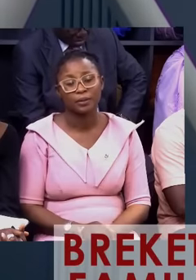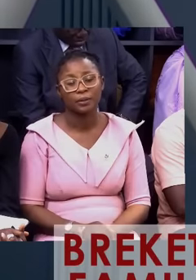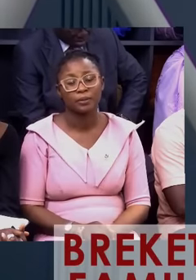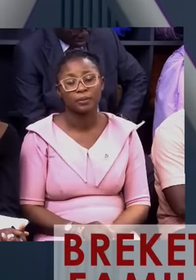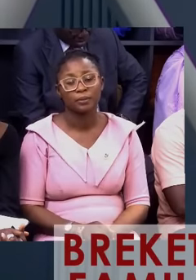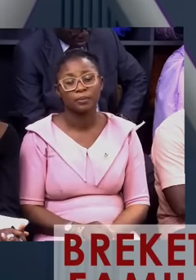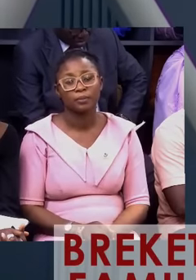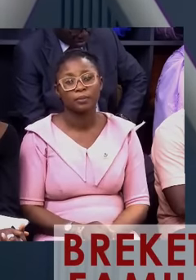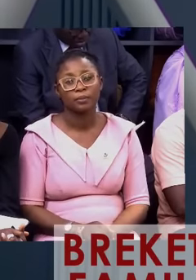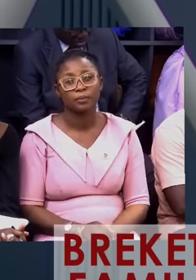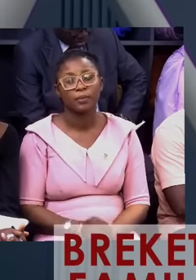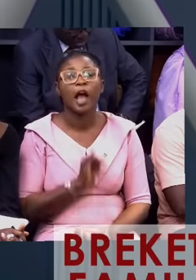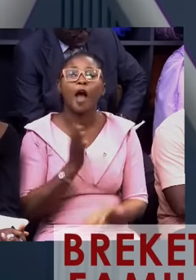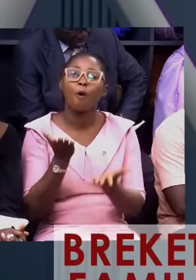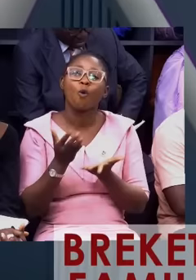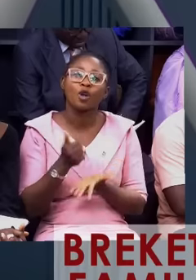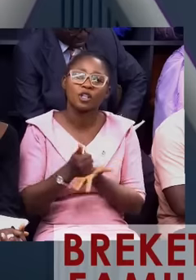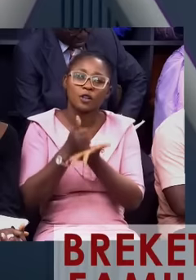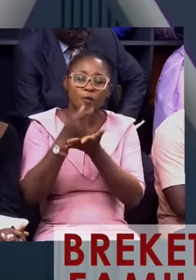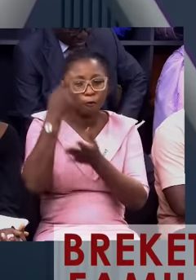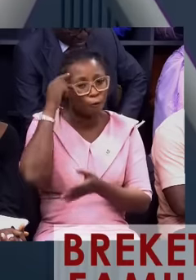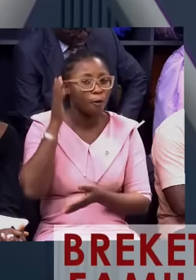don't I